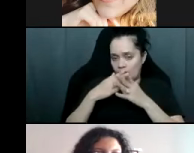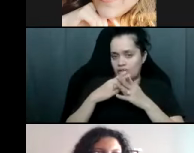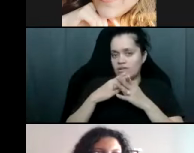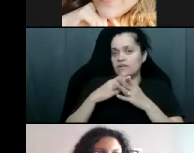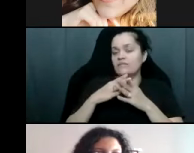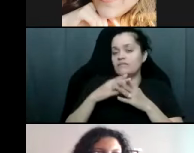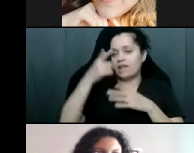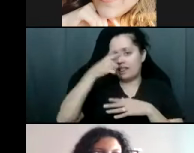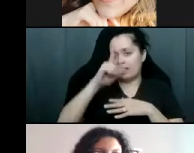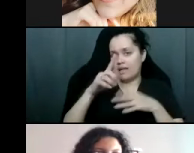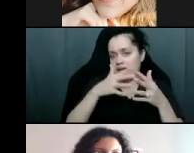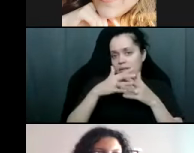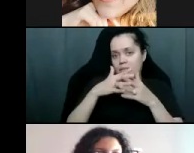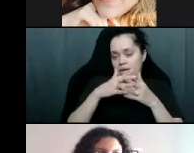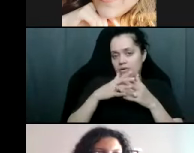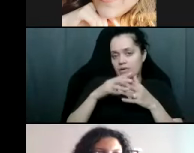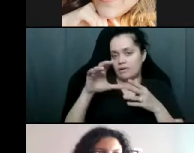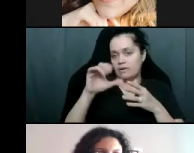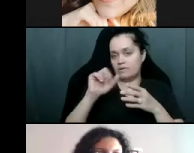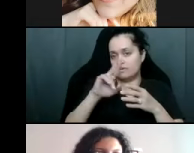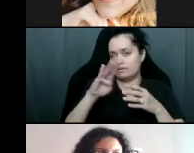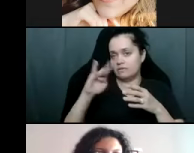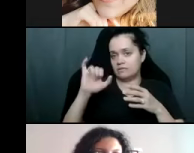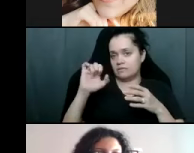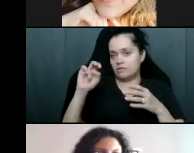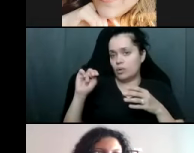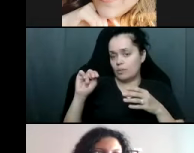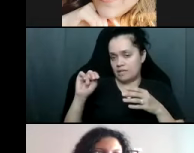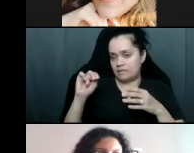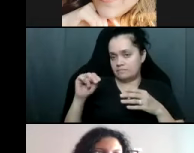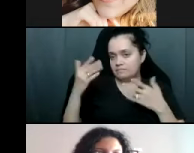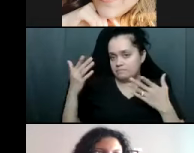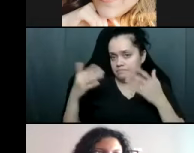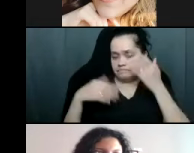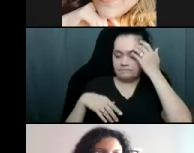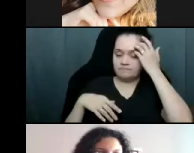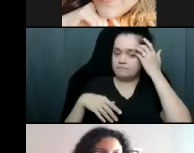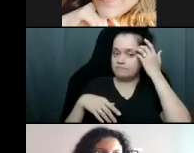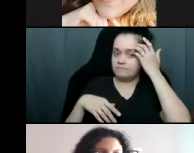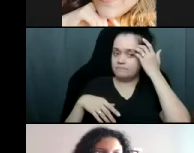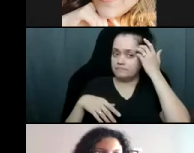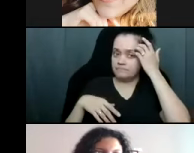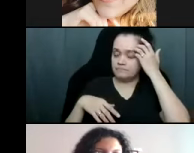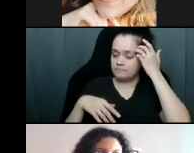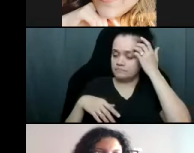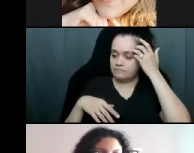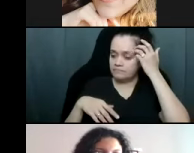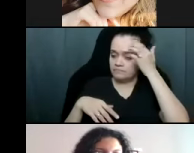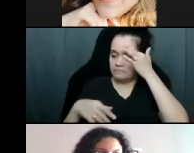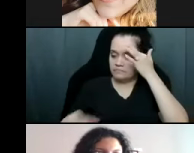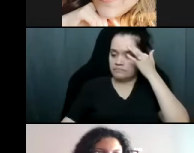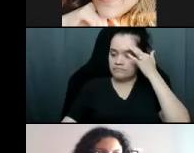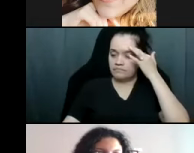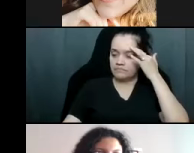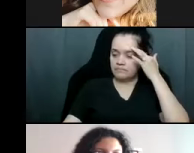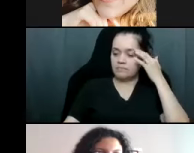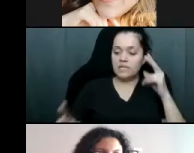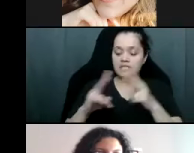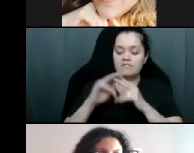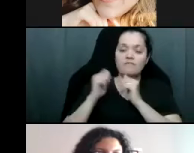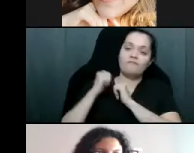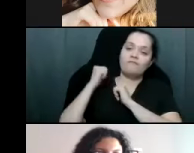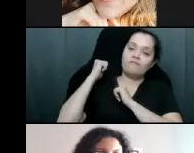Latin America and the Caribbean, our classification, because it's part of Chile and South America. But it is very far